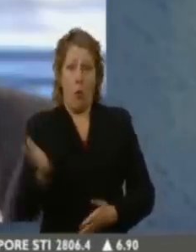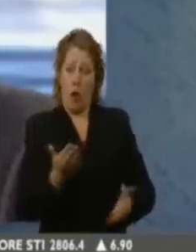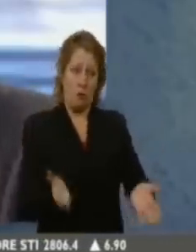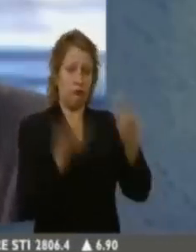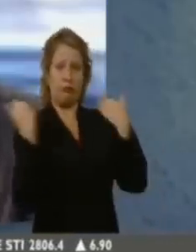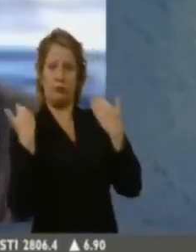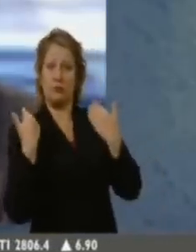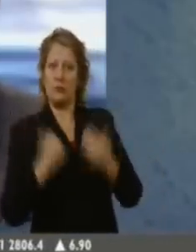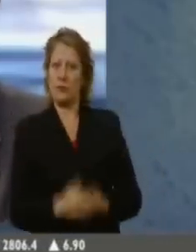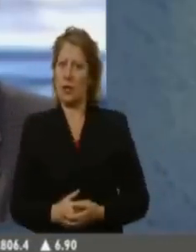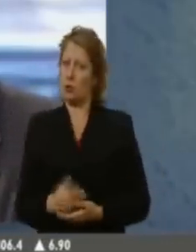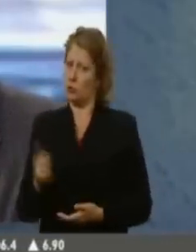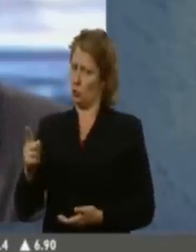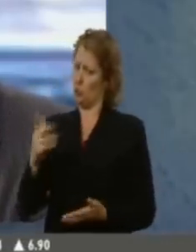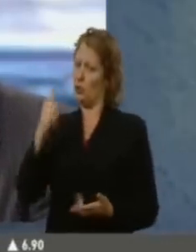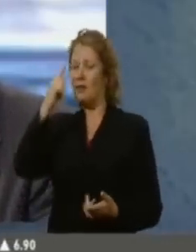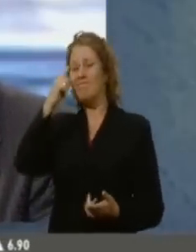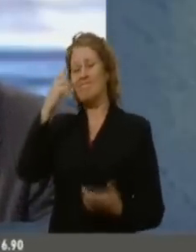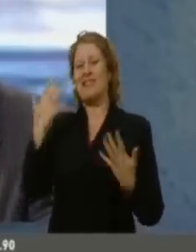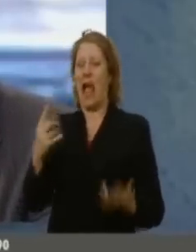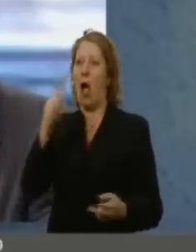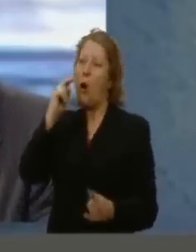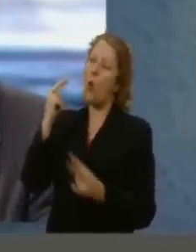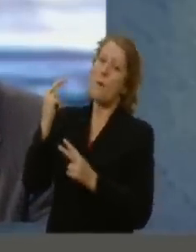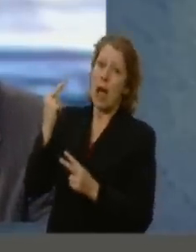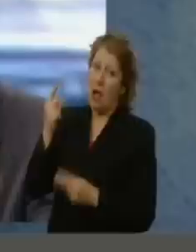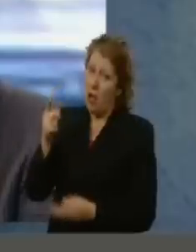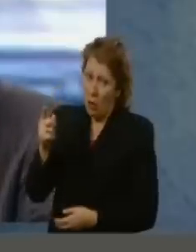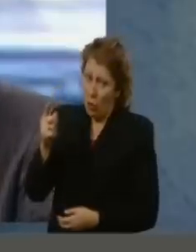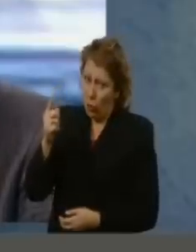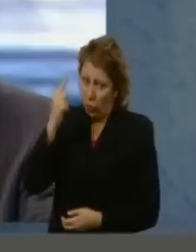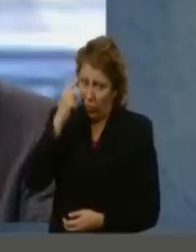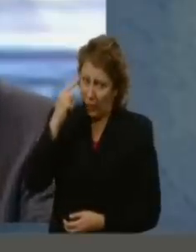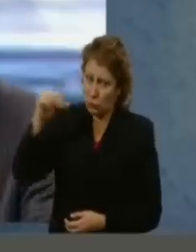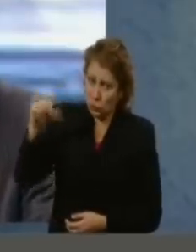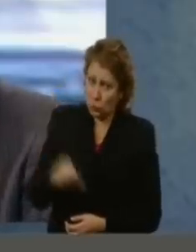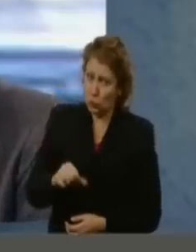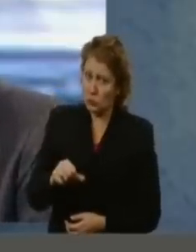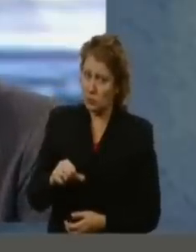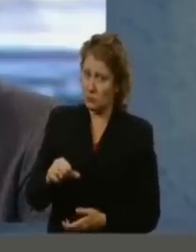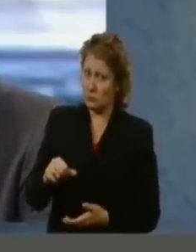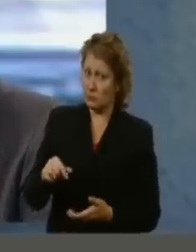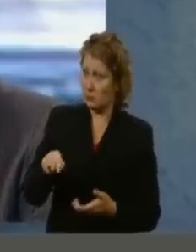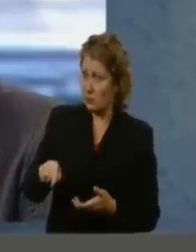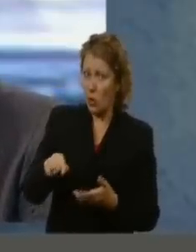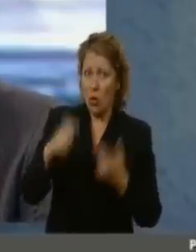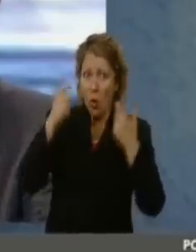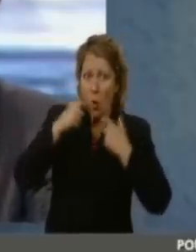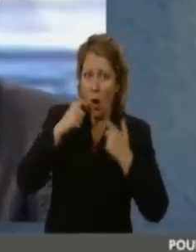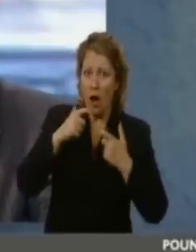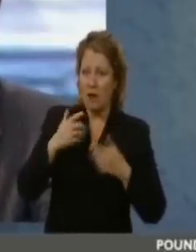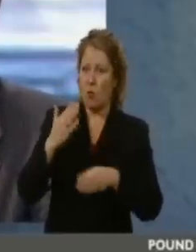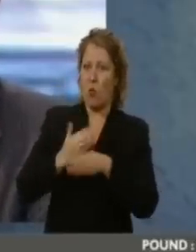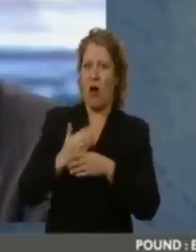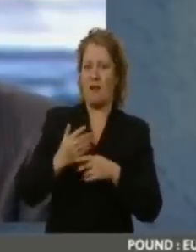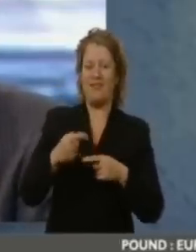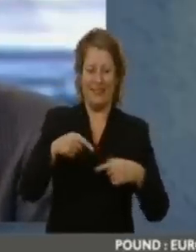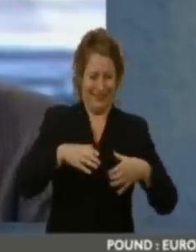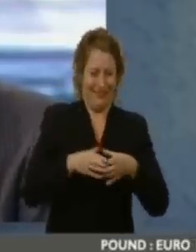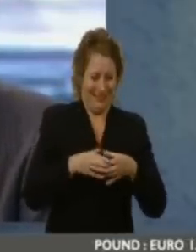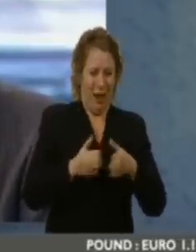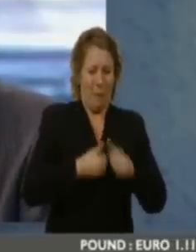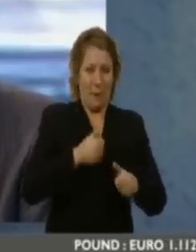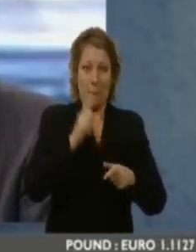thought wider? You should have thought about lawyers who were working on your behalf, confronting the Russian state, who were actually employed